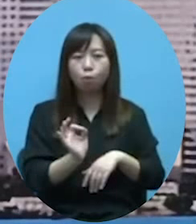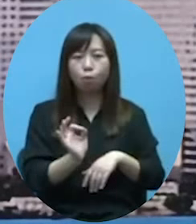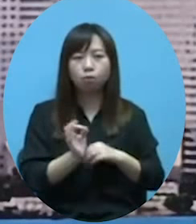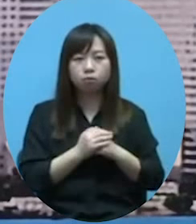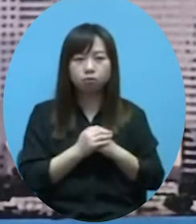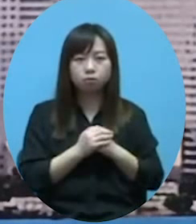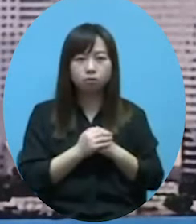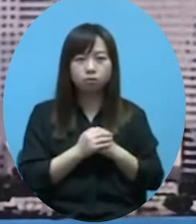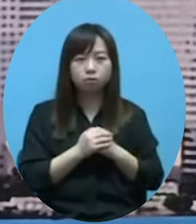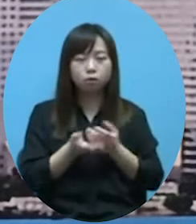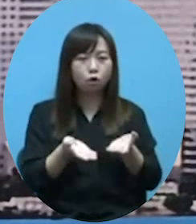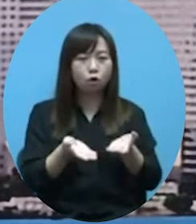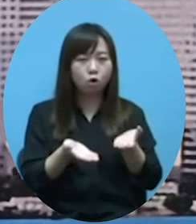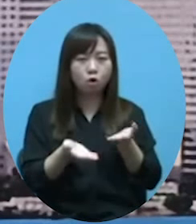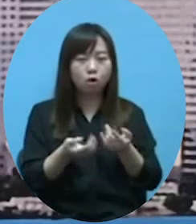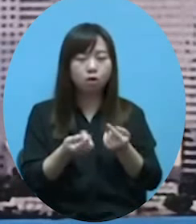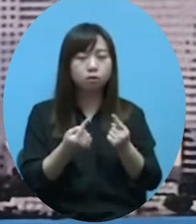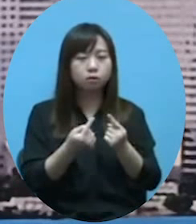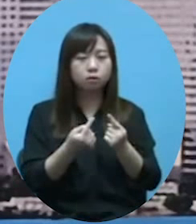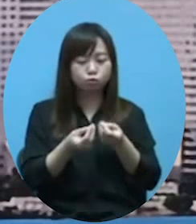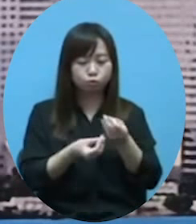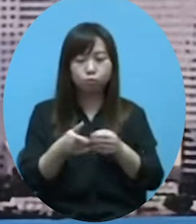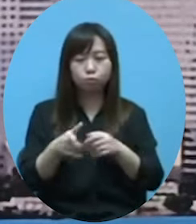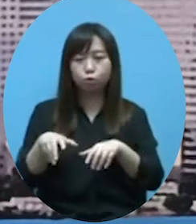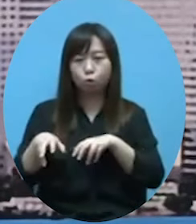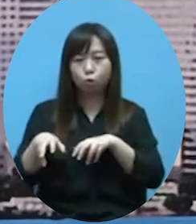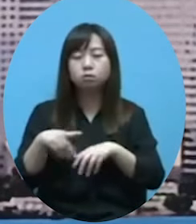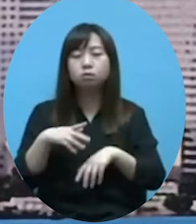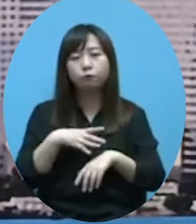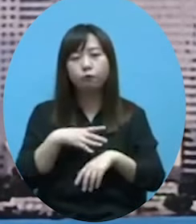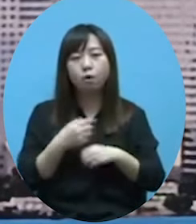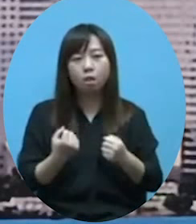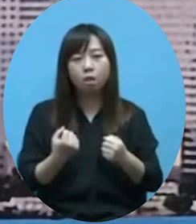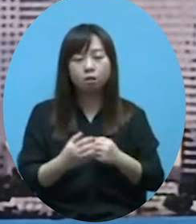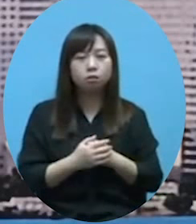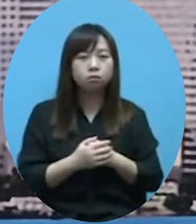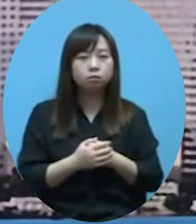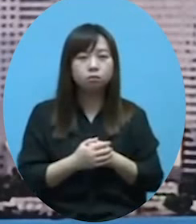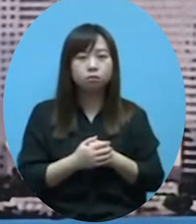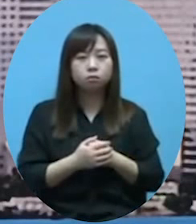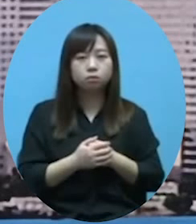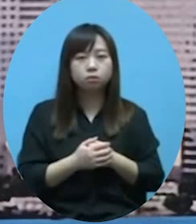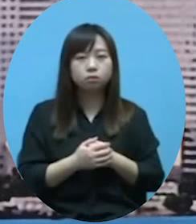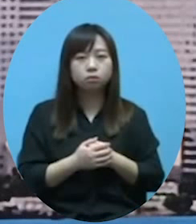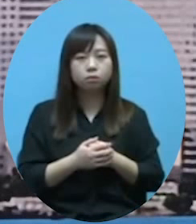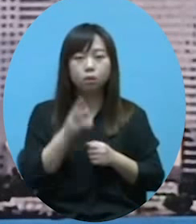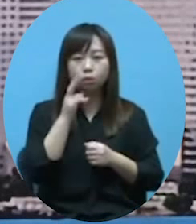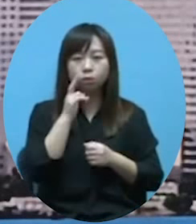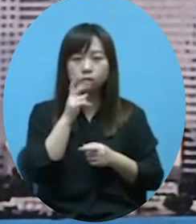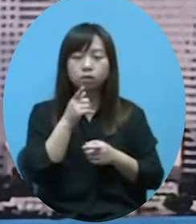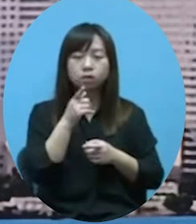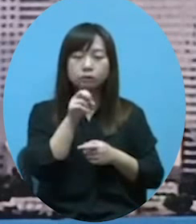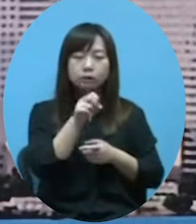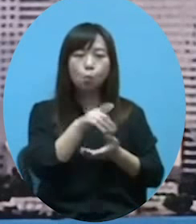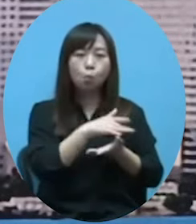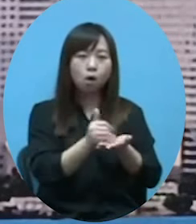transmissionand I think a good hygiene practiceand handled animals